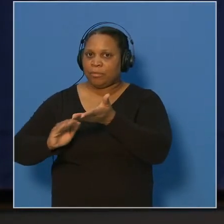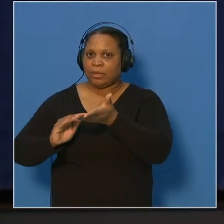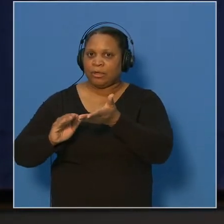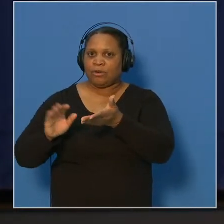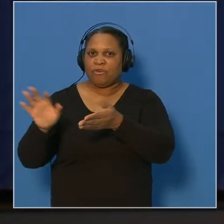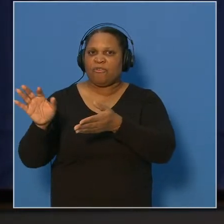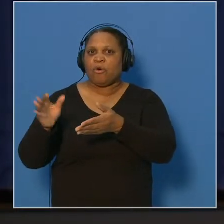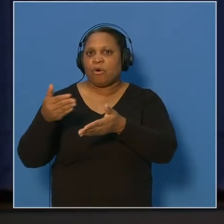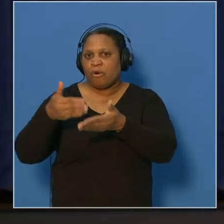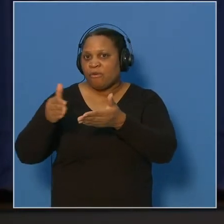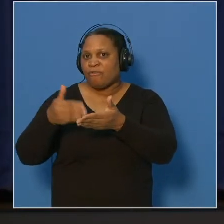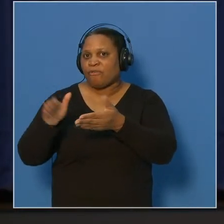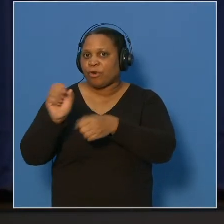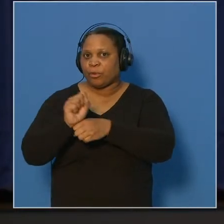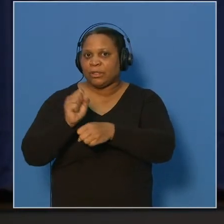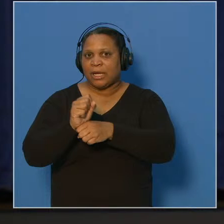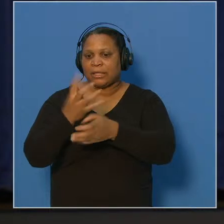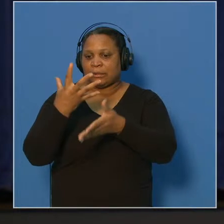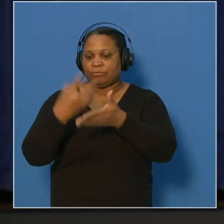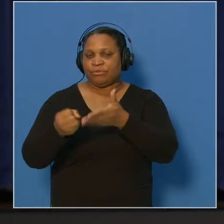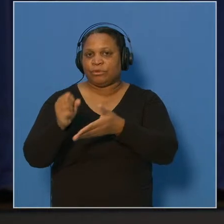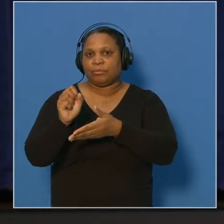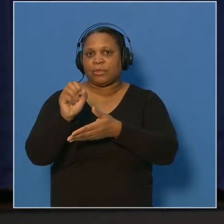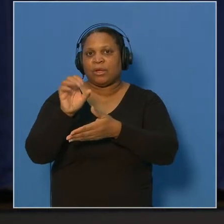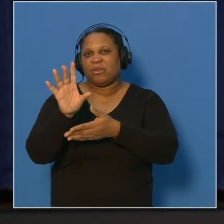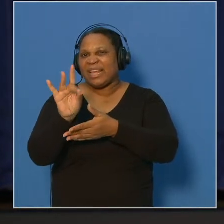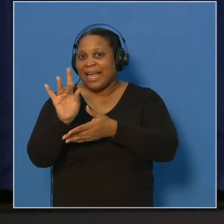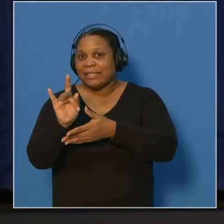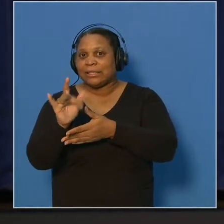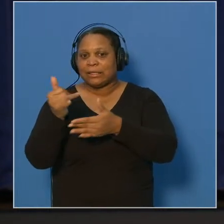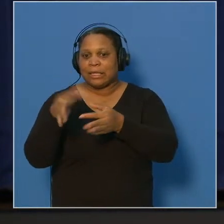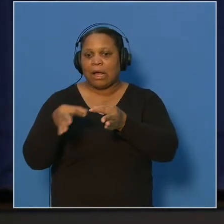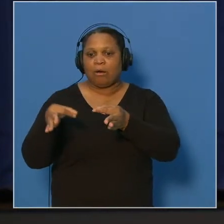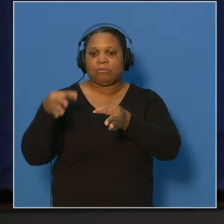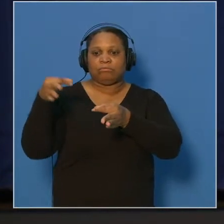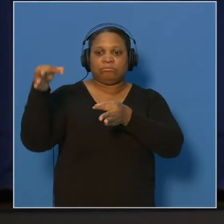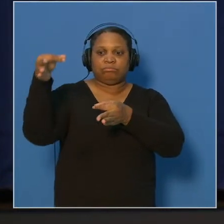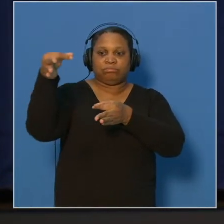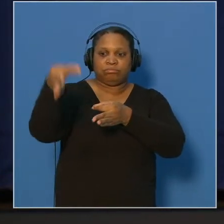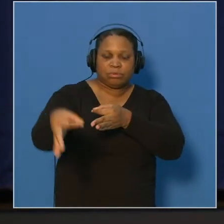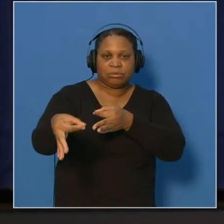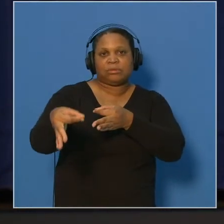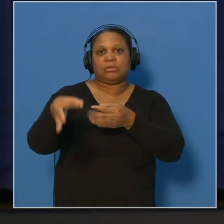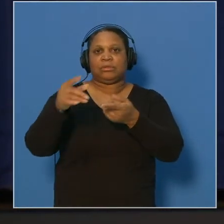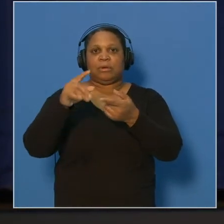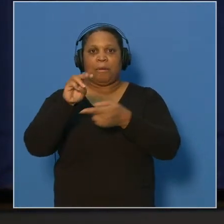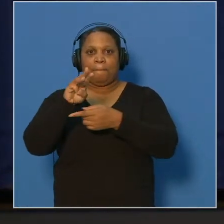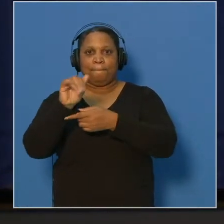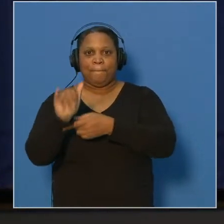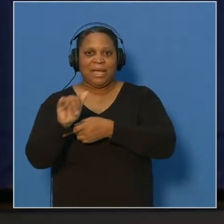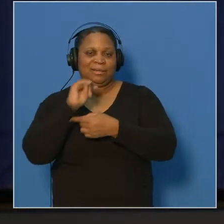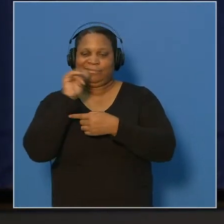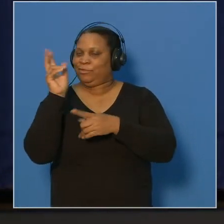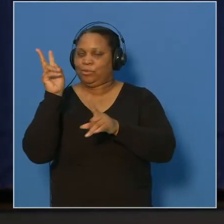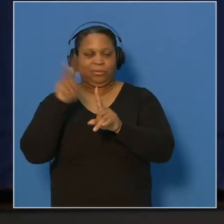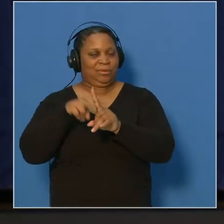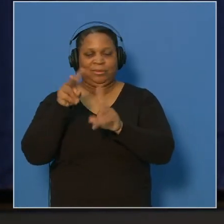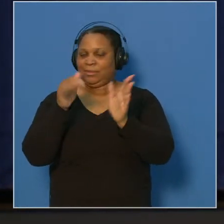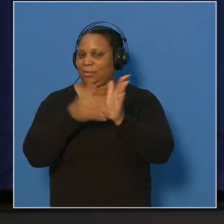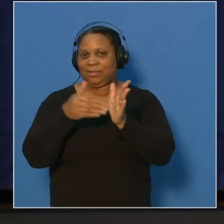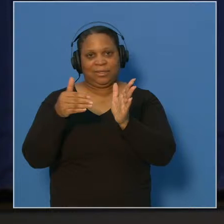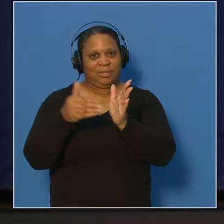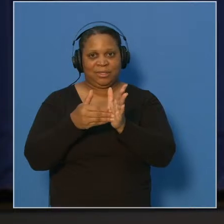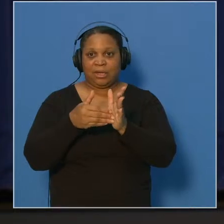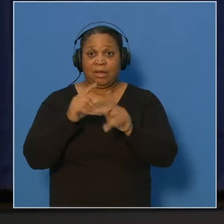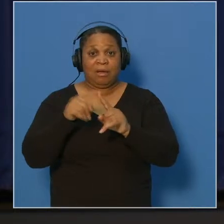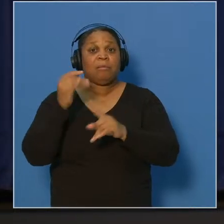that expires on April 18th, they will be extended until the 2nd of May. you do not have to reapply.